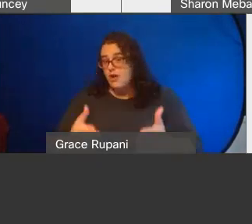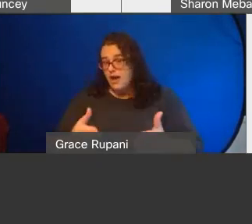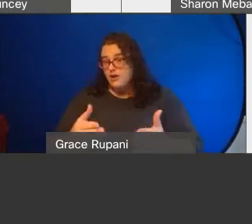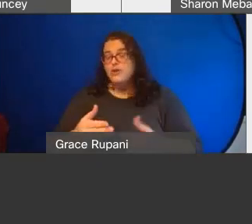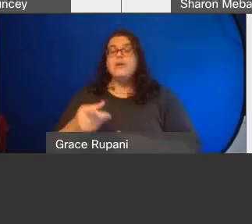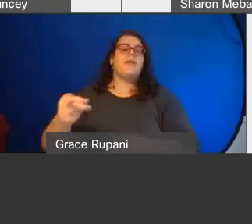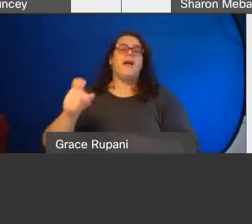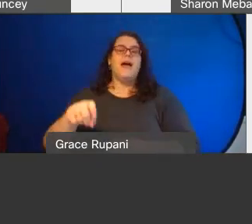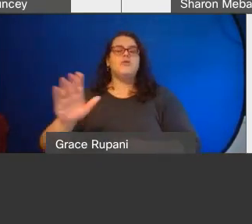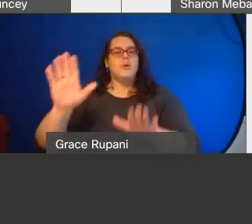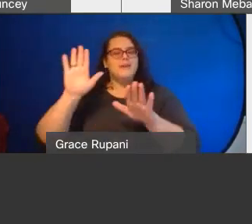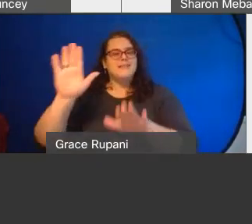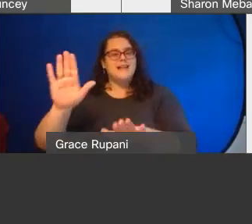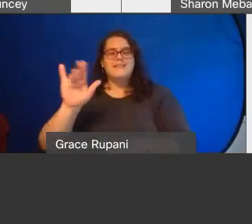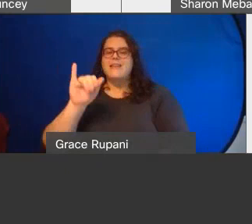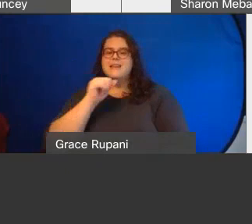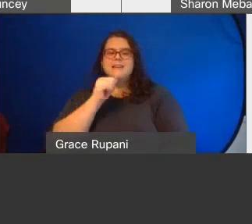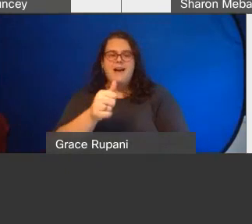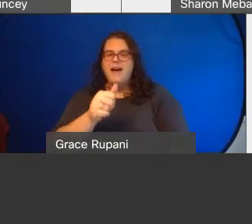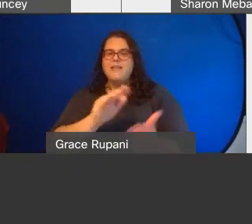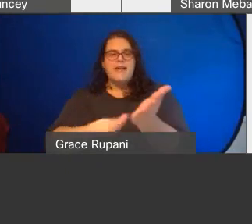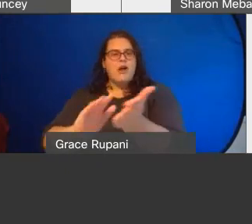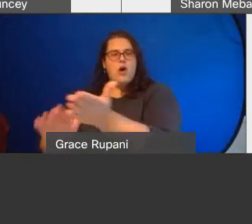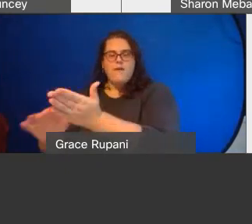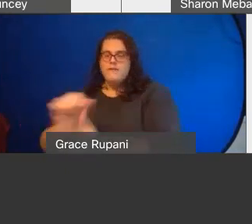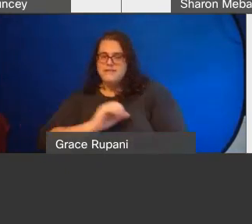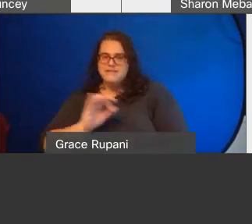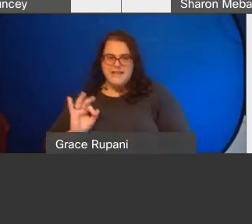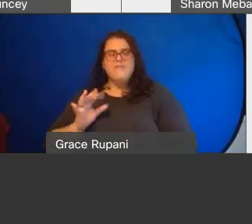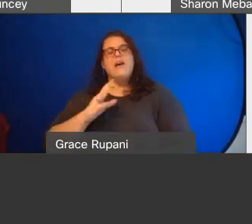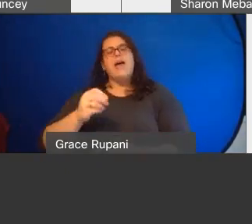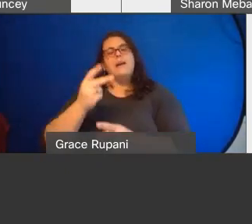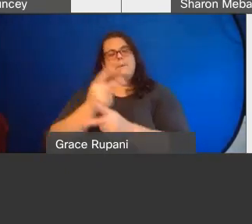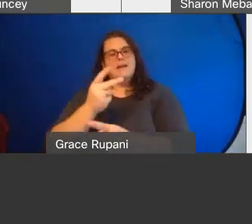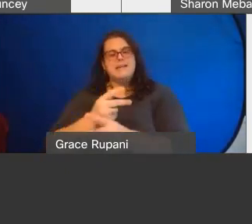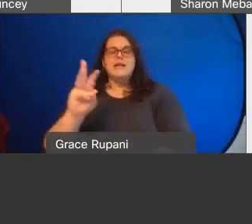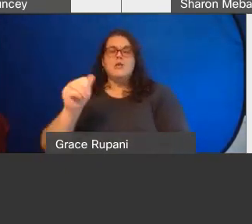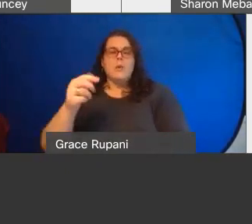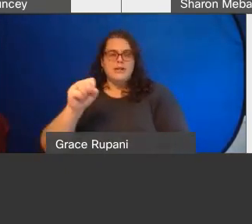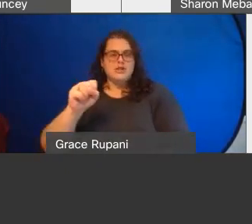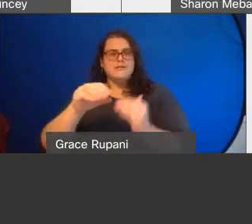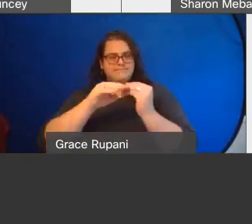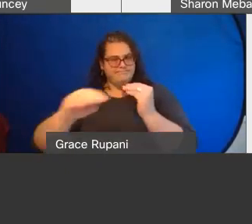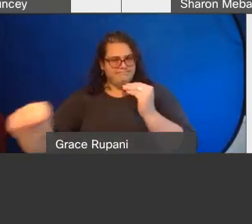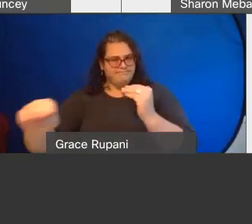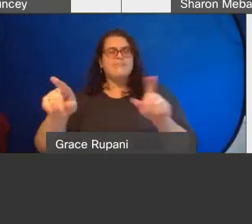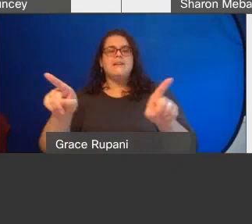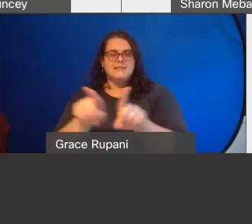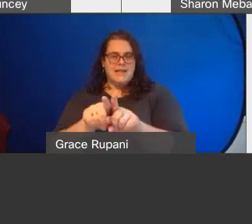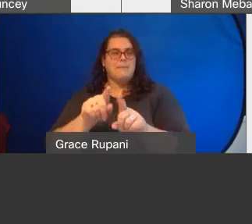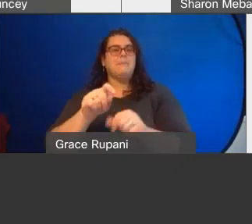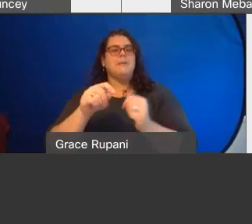did not lay off staff and maintain wages at existing levels during the period represented by the retainer